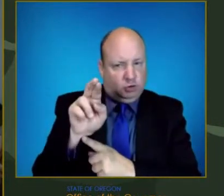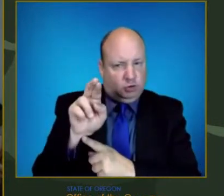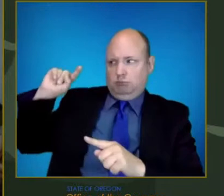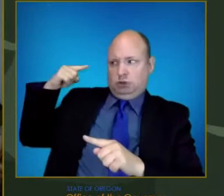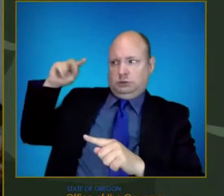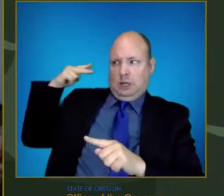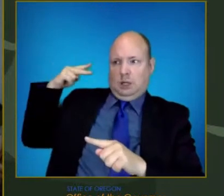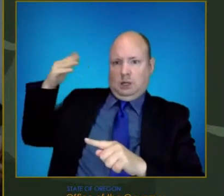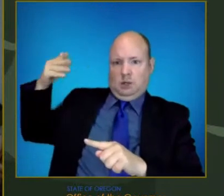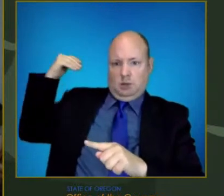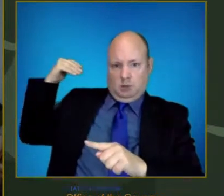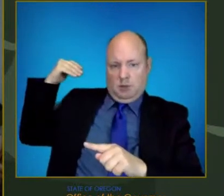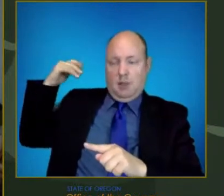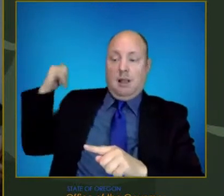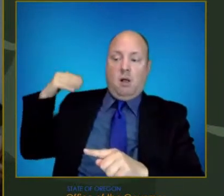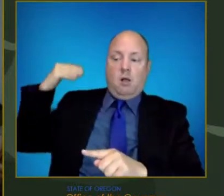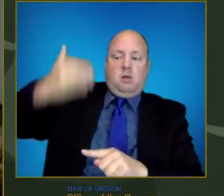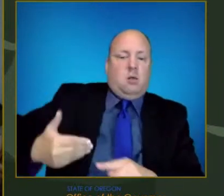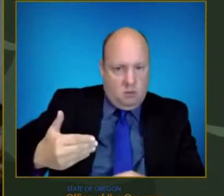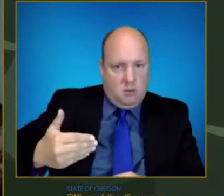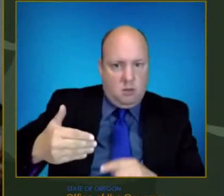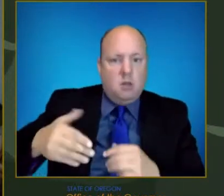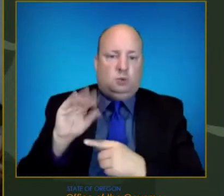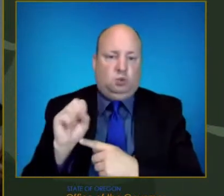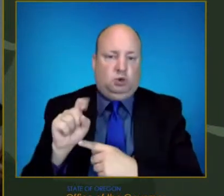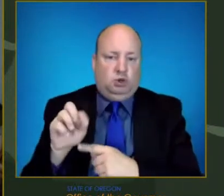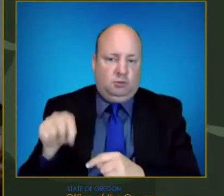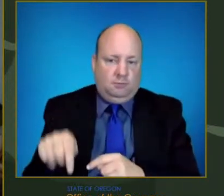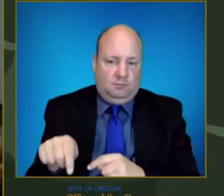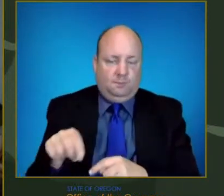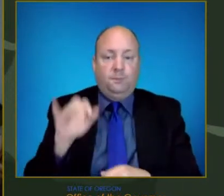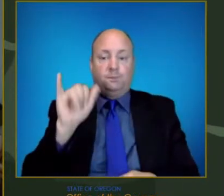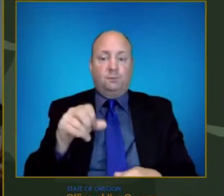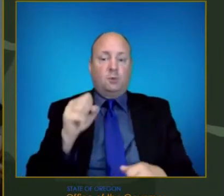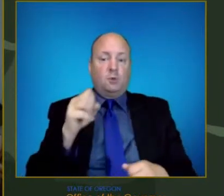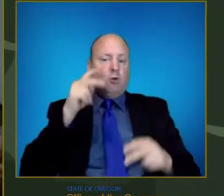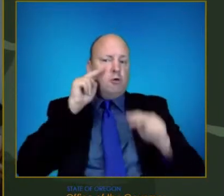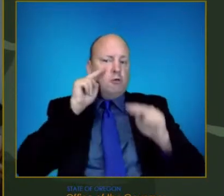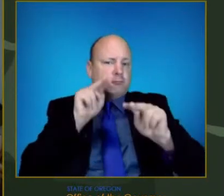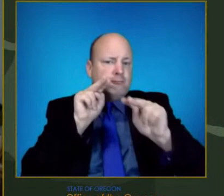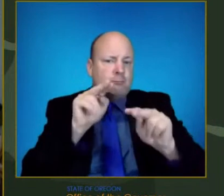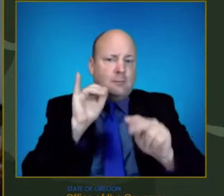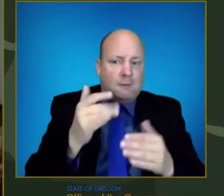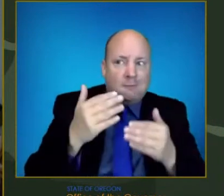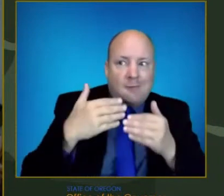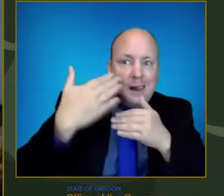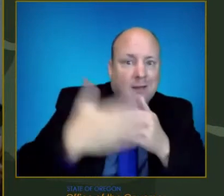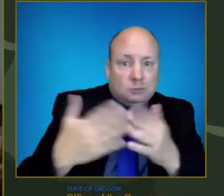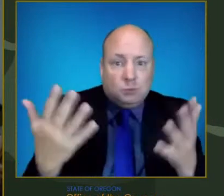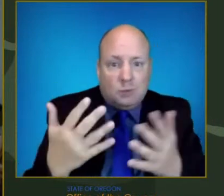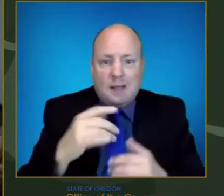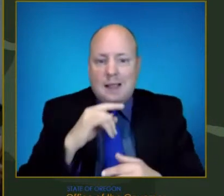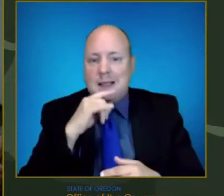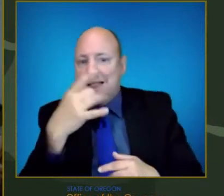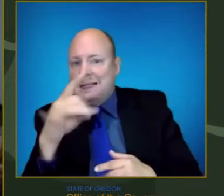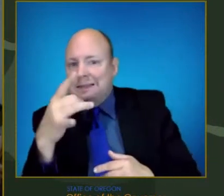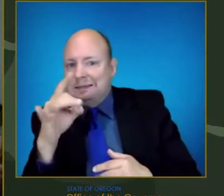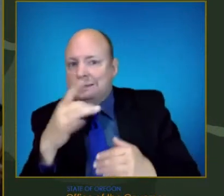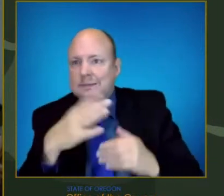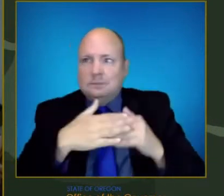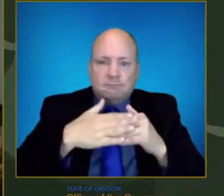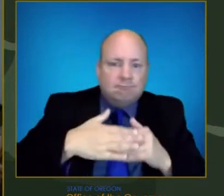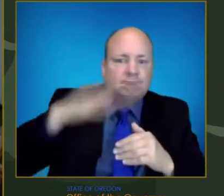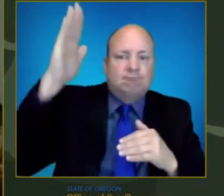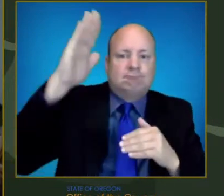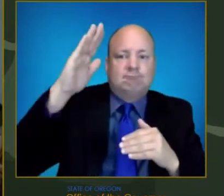people 18 to 64 who have underlying medical conditions and who are in occupational or institutional settings that put them at a higher